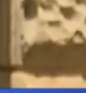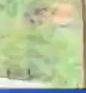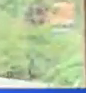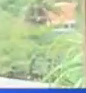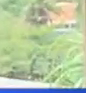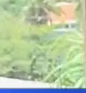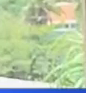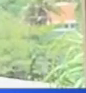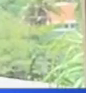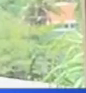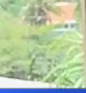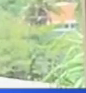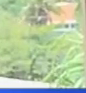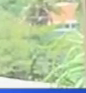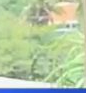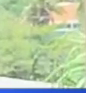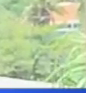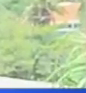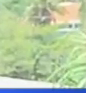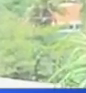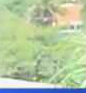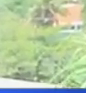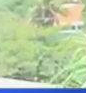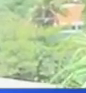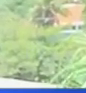William Ruto. We are not responsible for the political implications